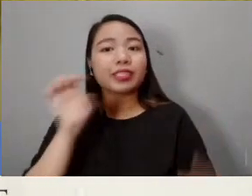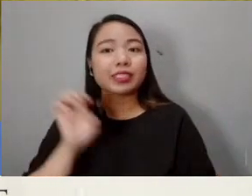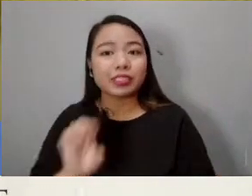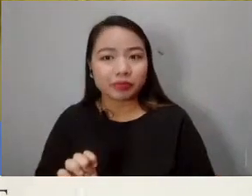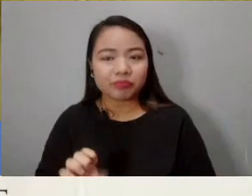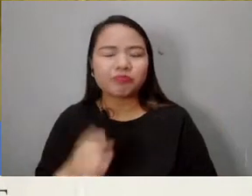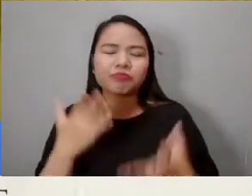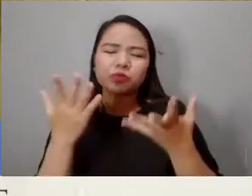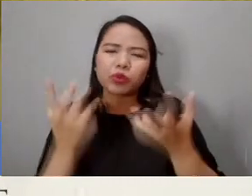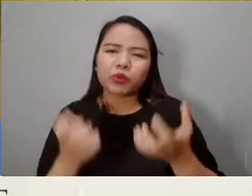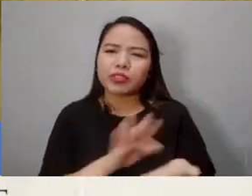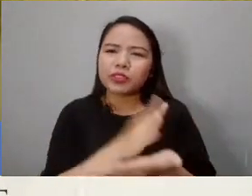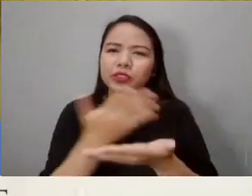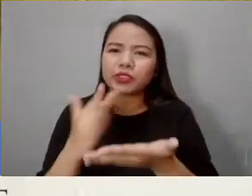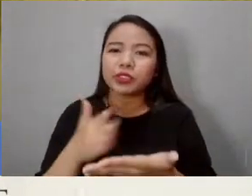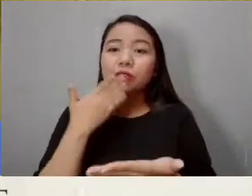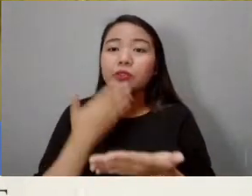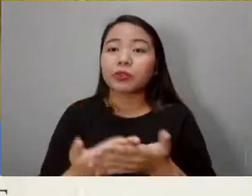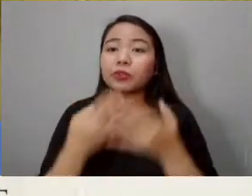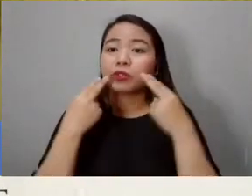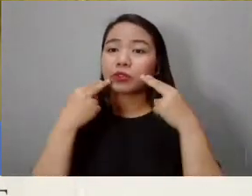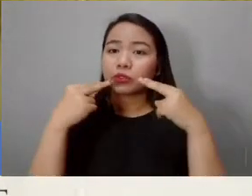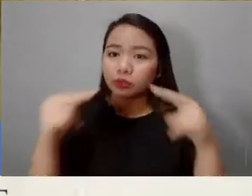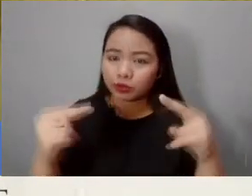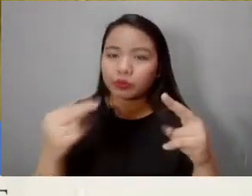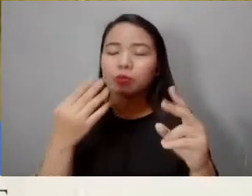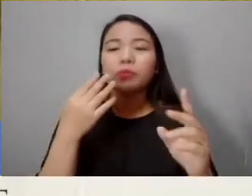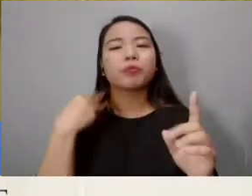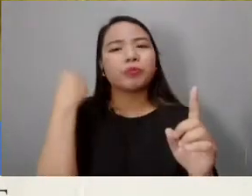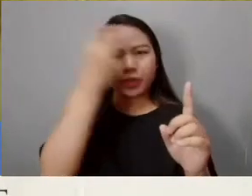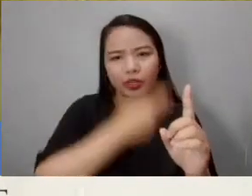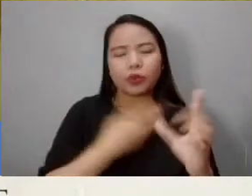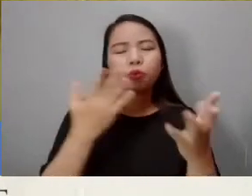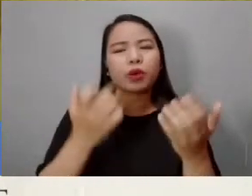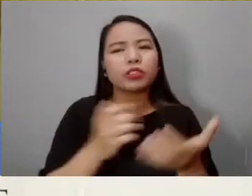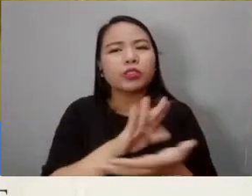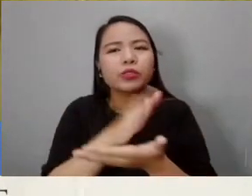news. She wanted to share the blessing.